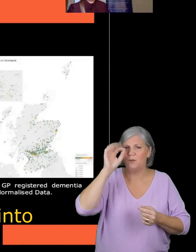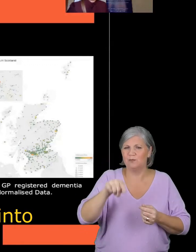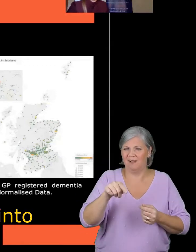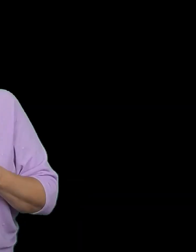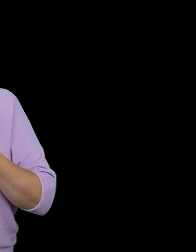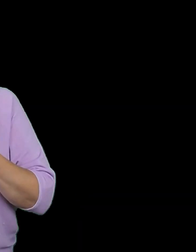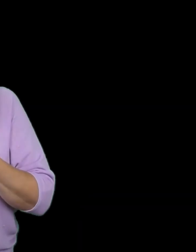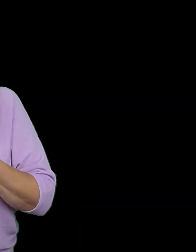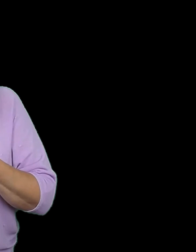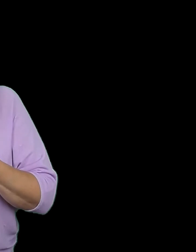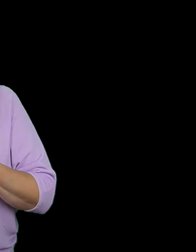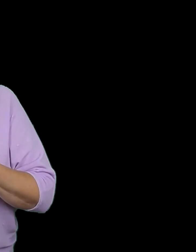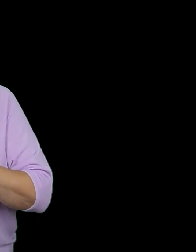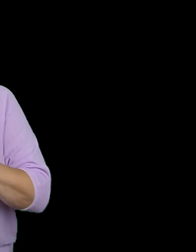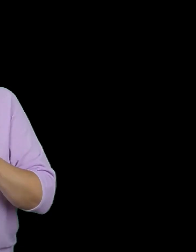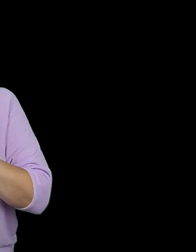data.